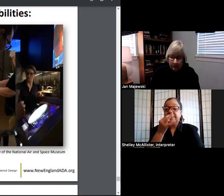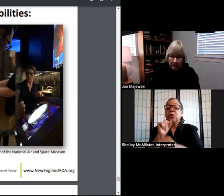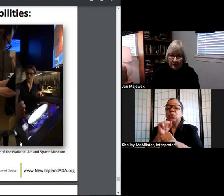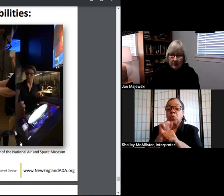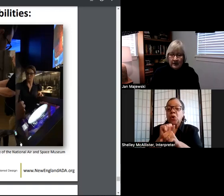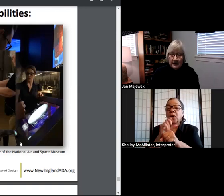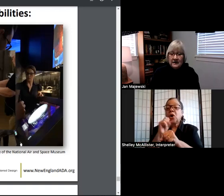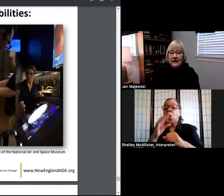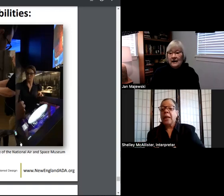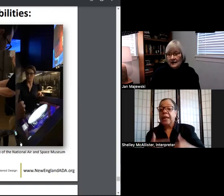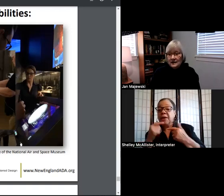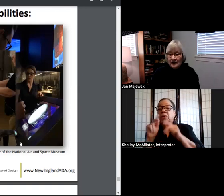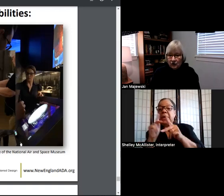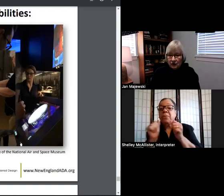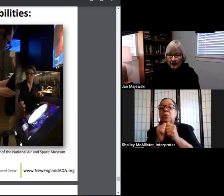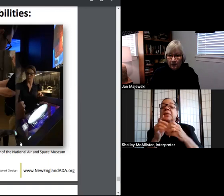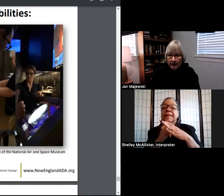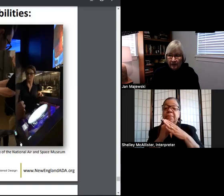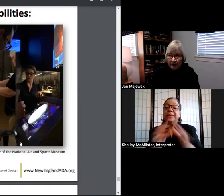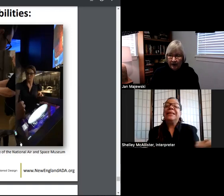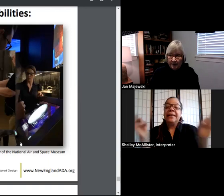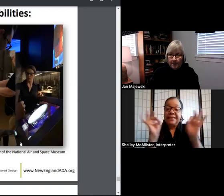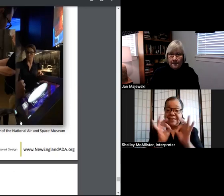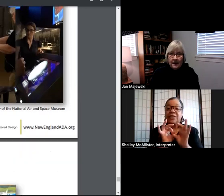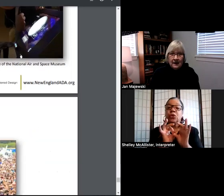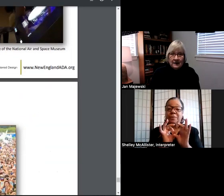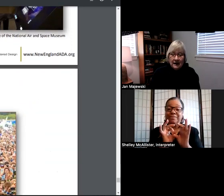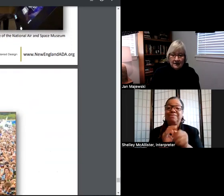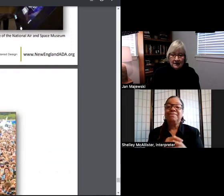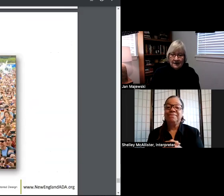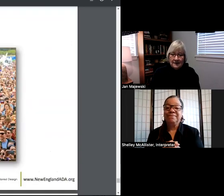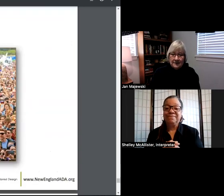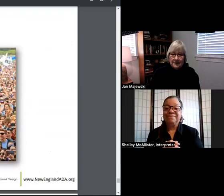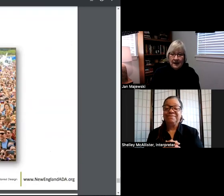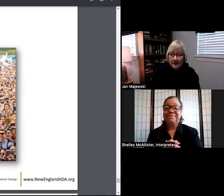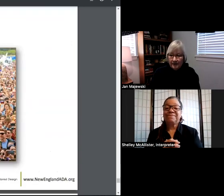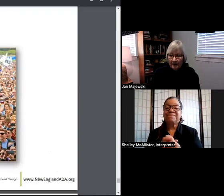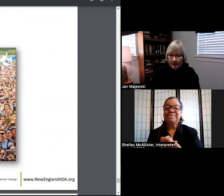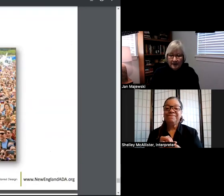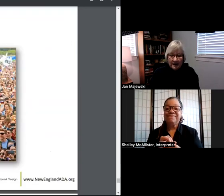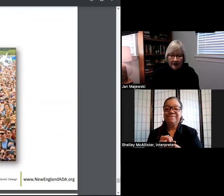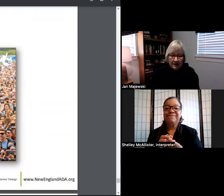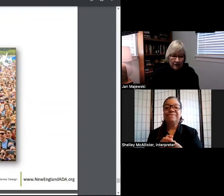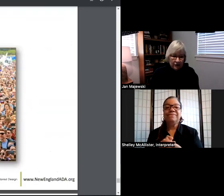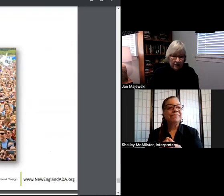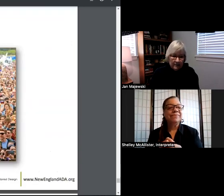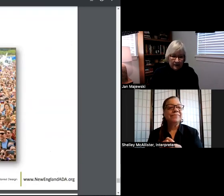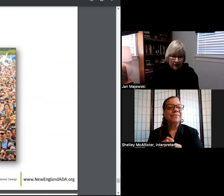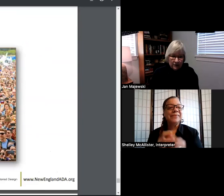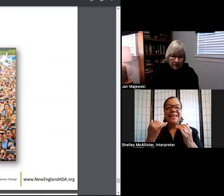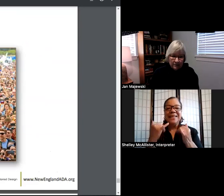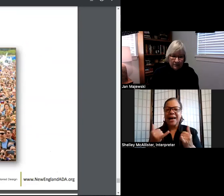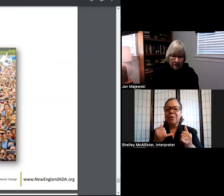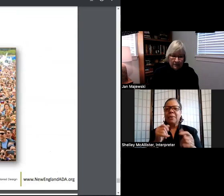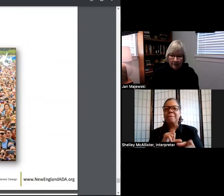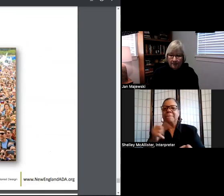with people with disabilities is essential in our way of thinking. Next and final. Stacey, I'm going to turn it back to